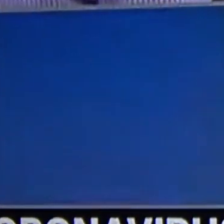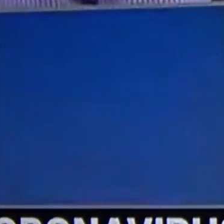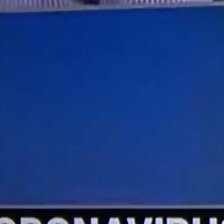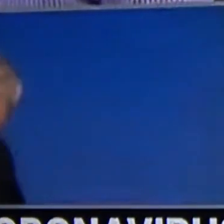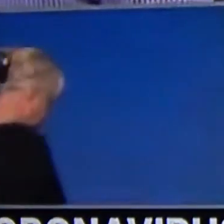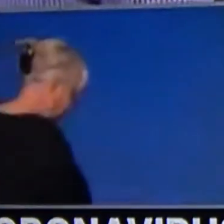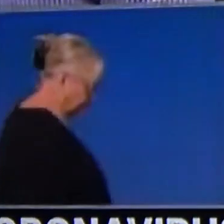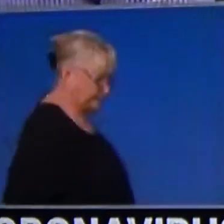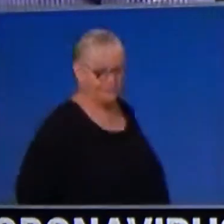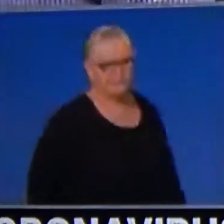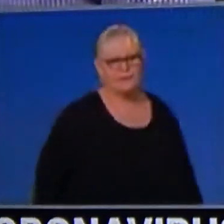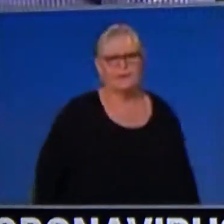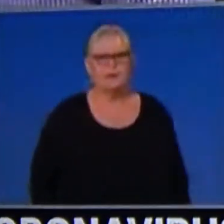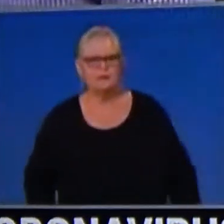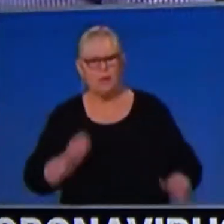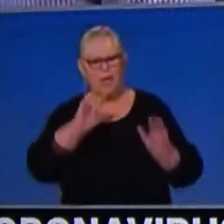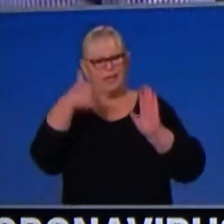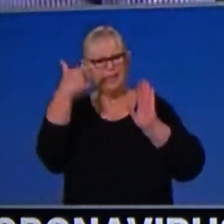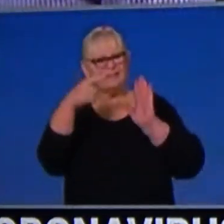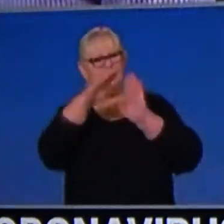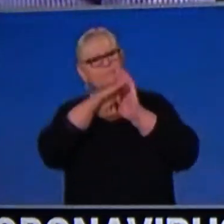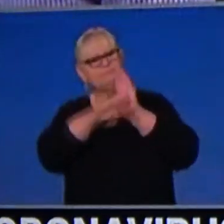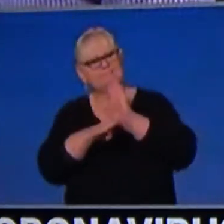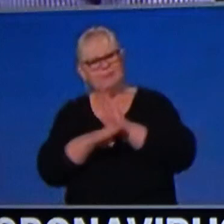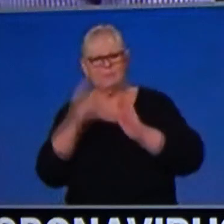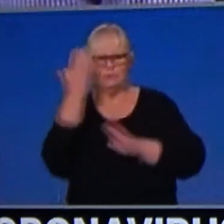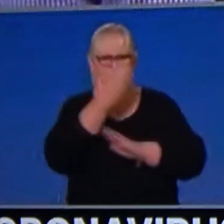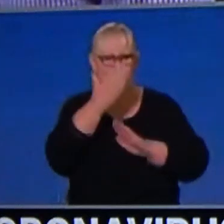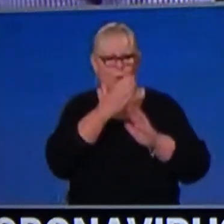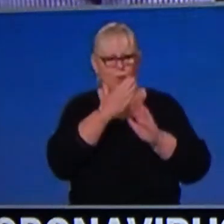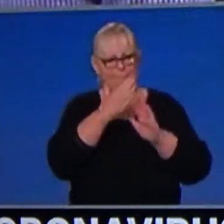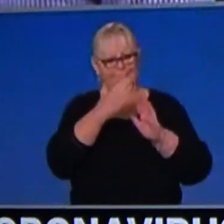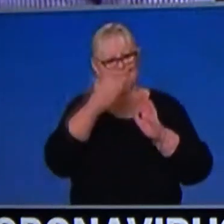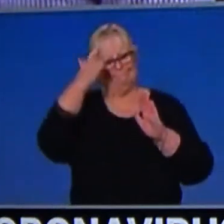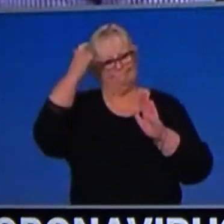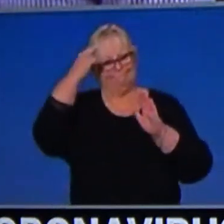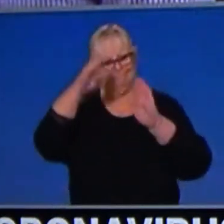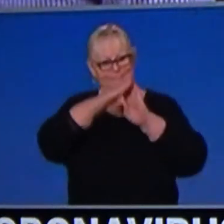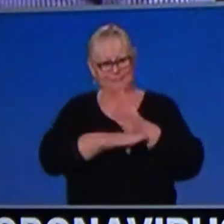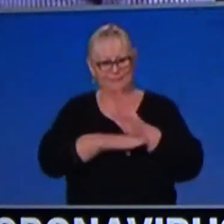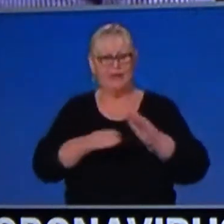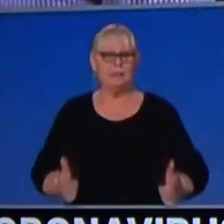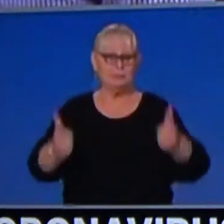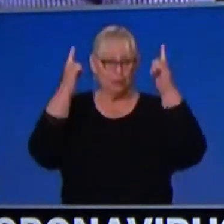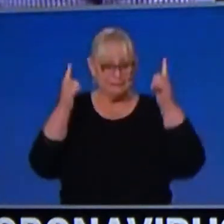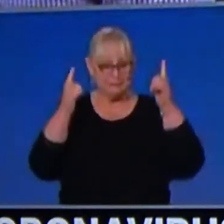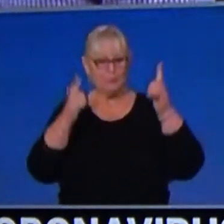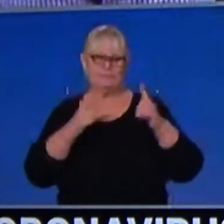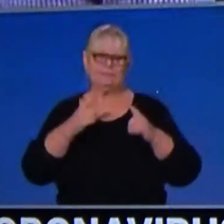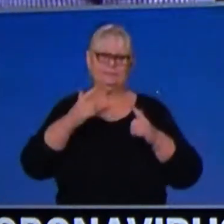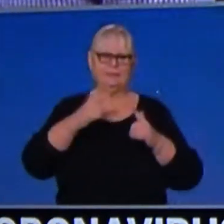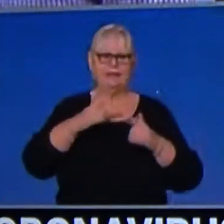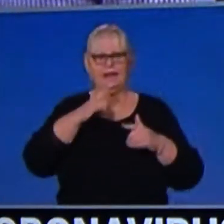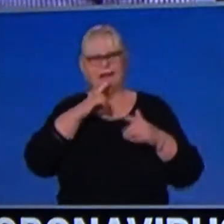all respect the fact that your position on schools is really clear. The principles are as clear as mud. They're full of the sort of